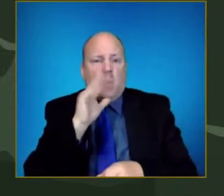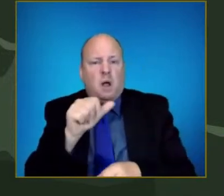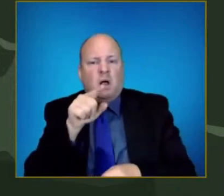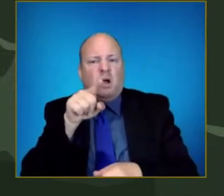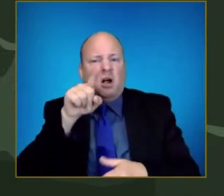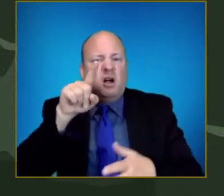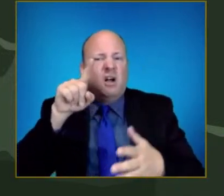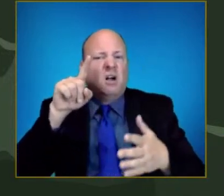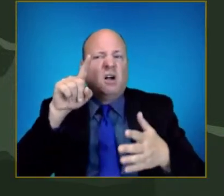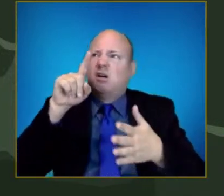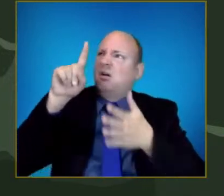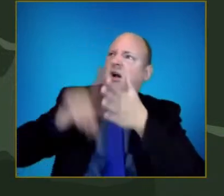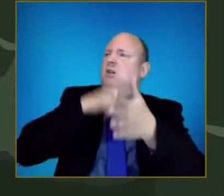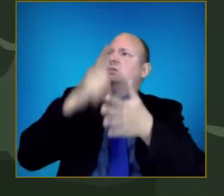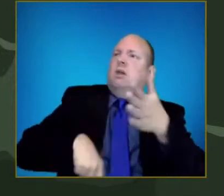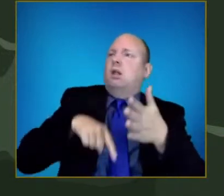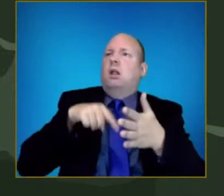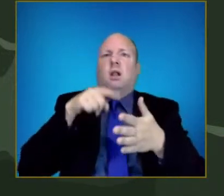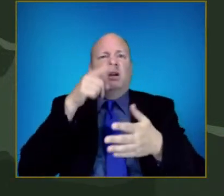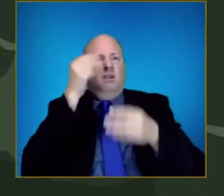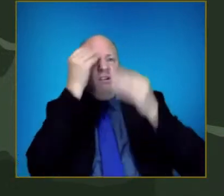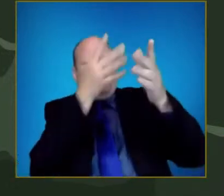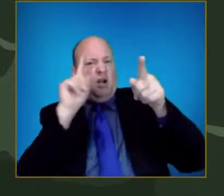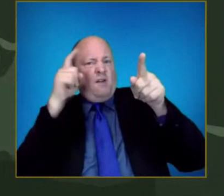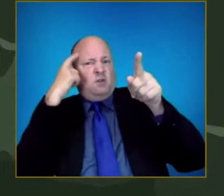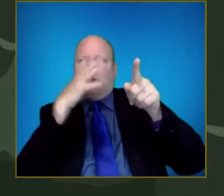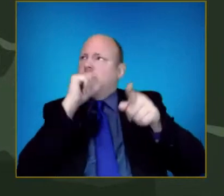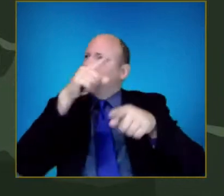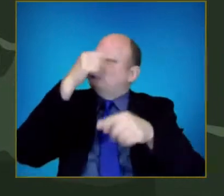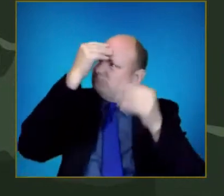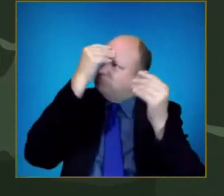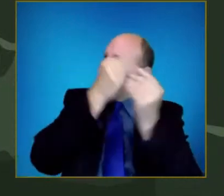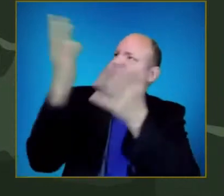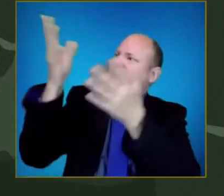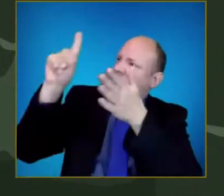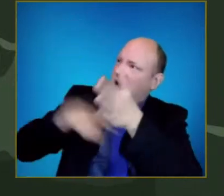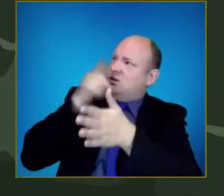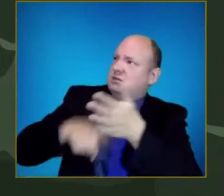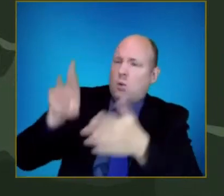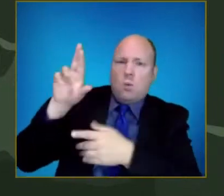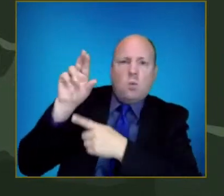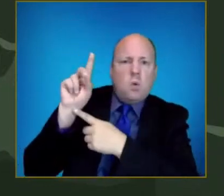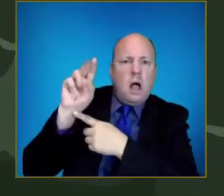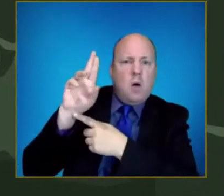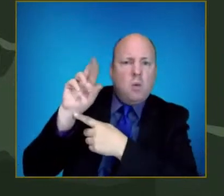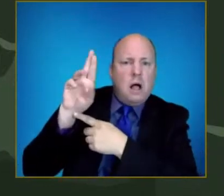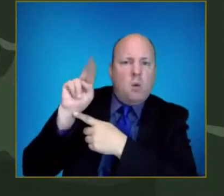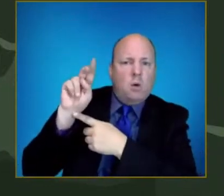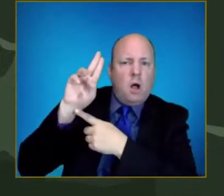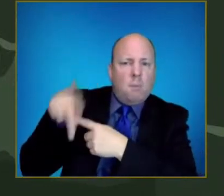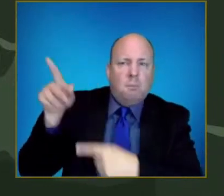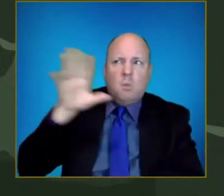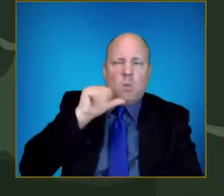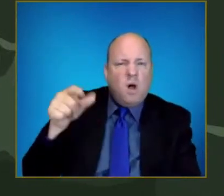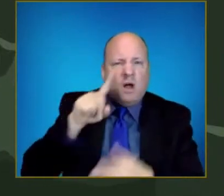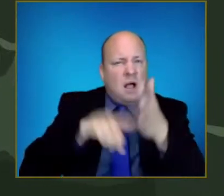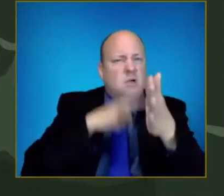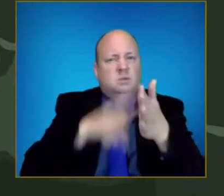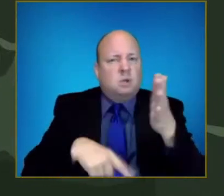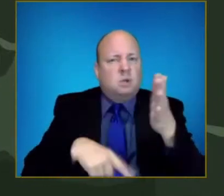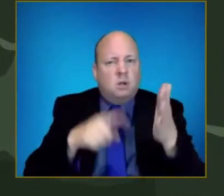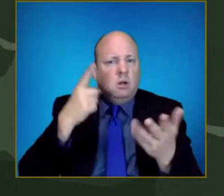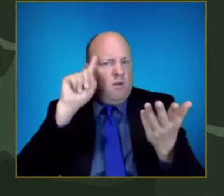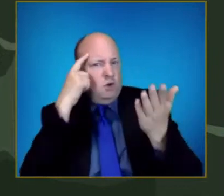So Gary, let me be really, really clear. We have some of the strongest safety protocol in the entire